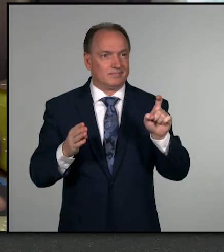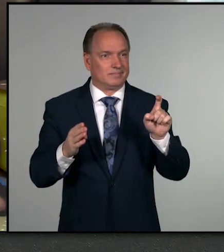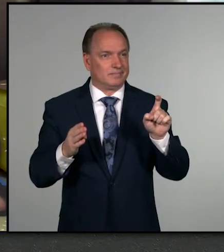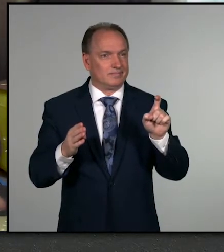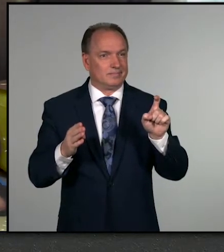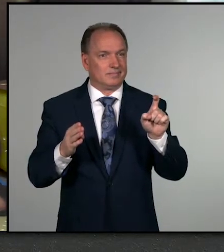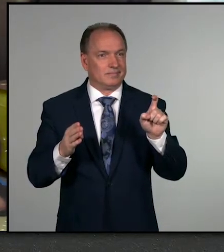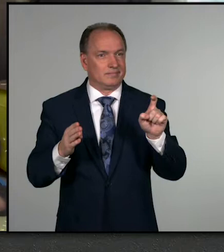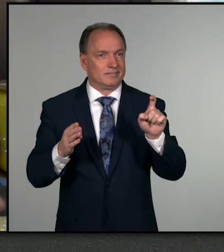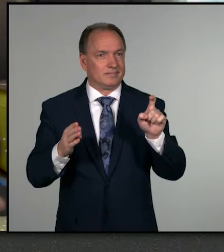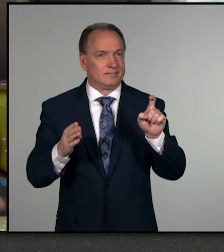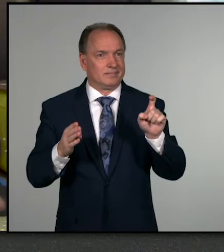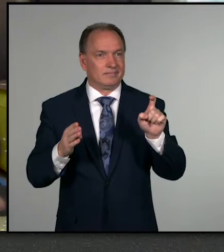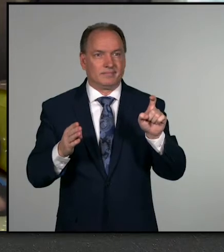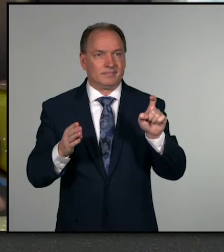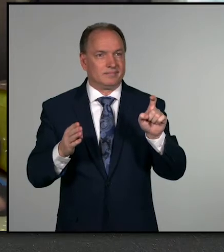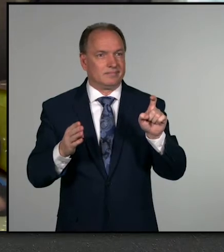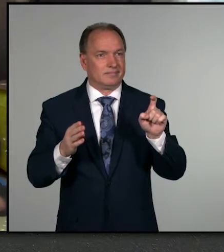Whoops.